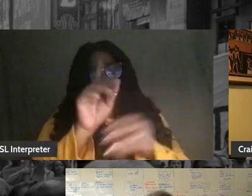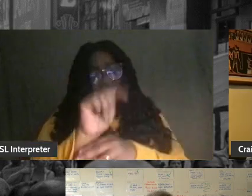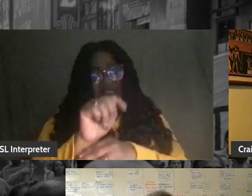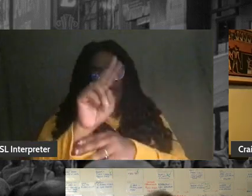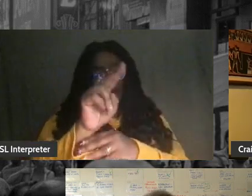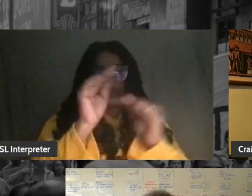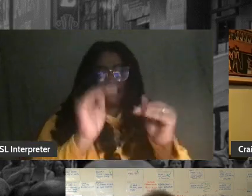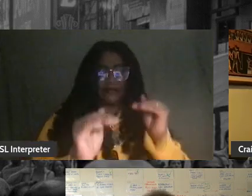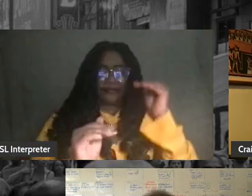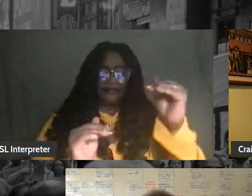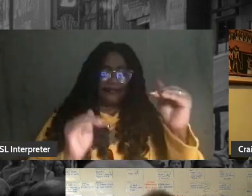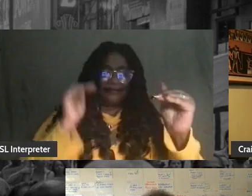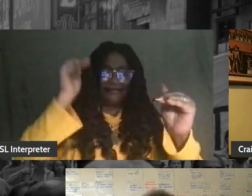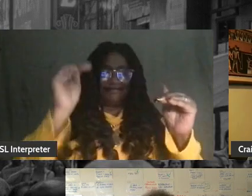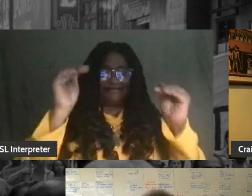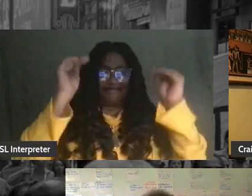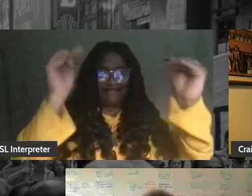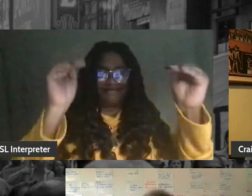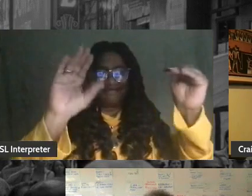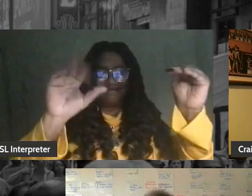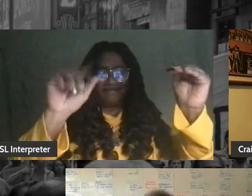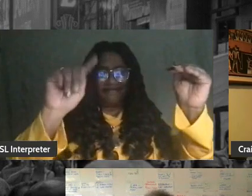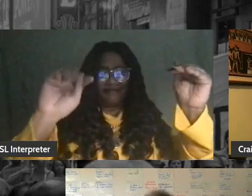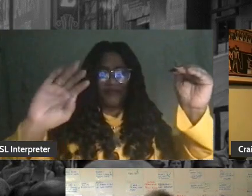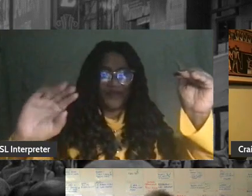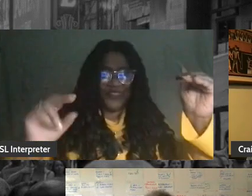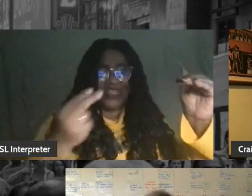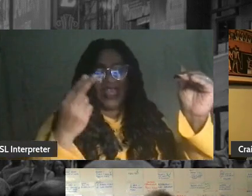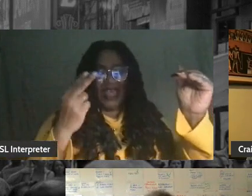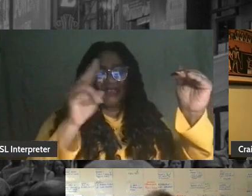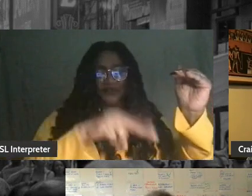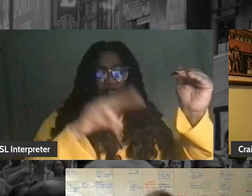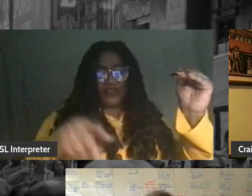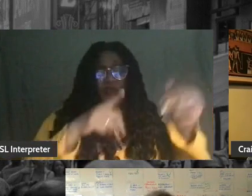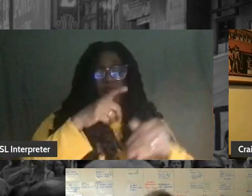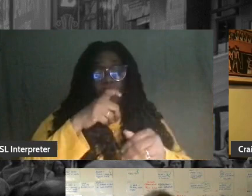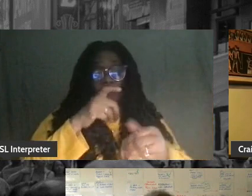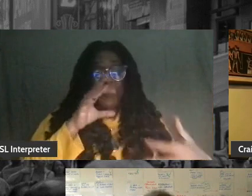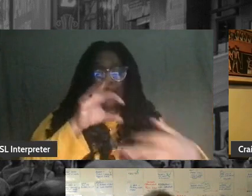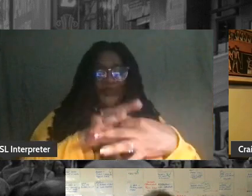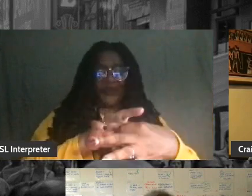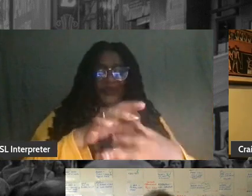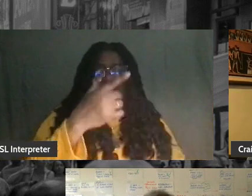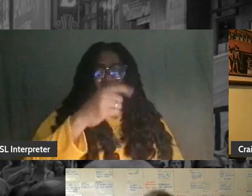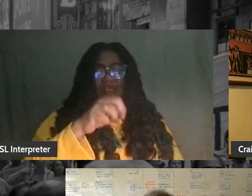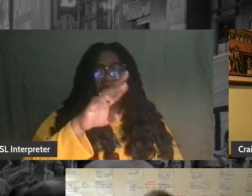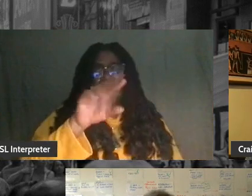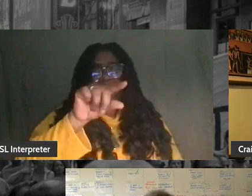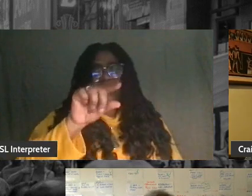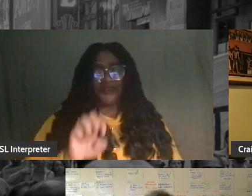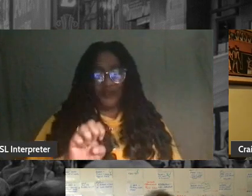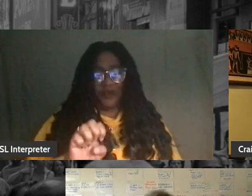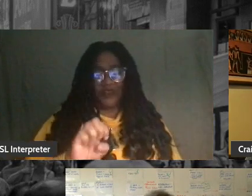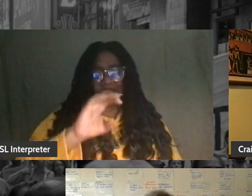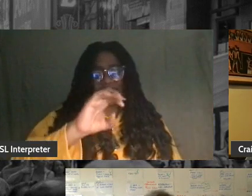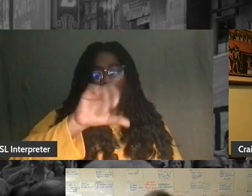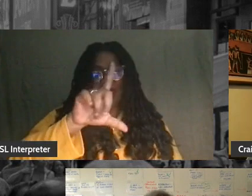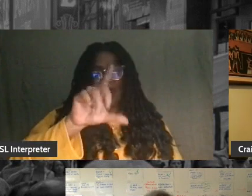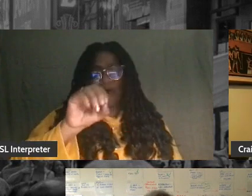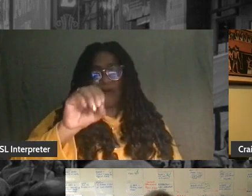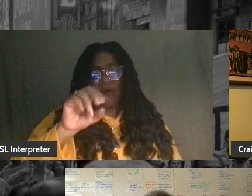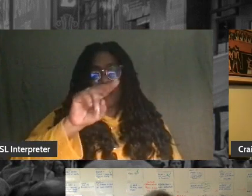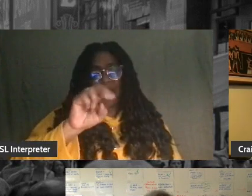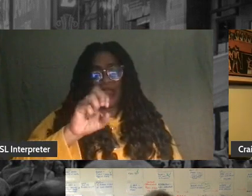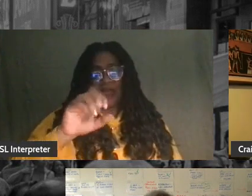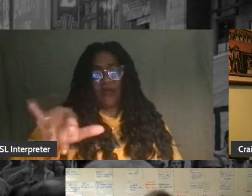executive producer on the series Catch-22, starring George Clooney, and is currently in development as a writer and executive producer on